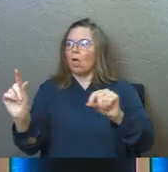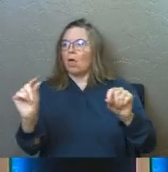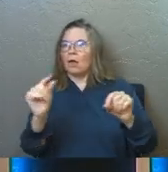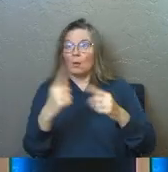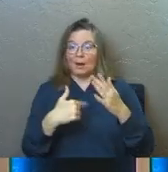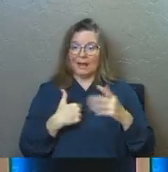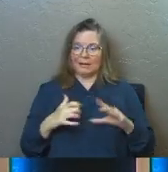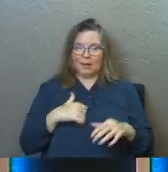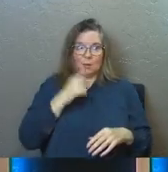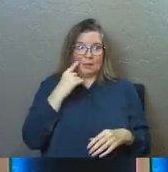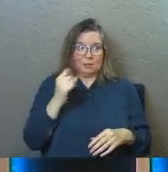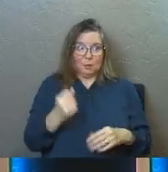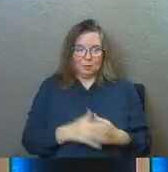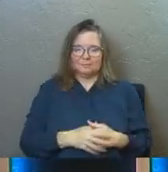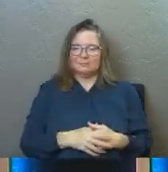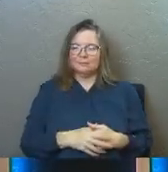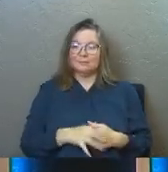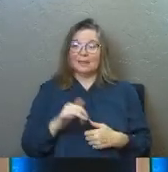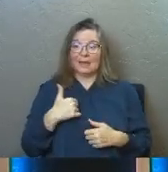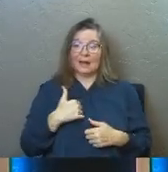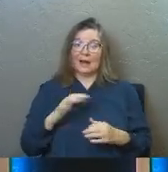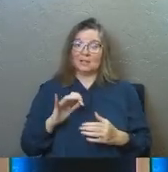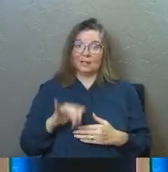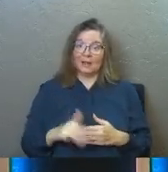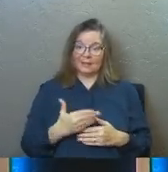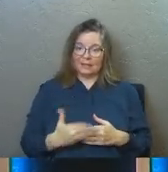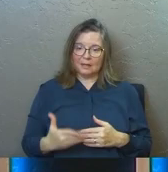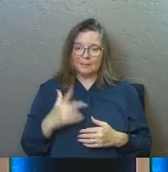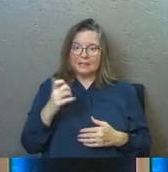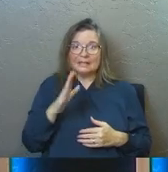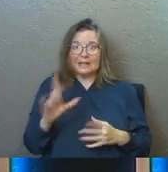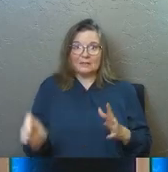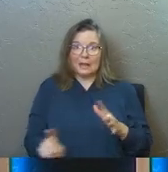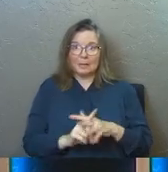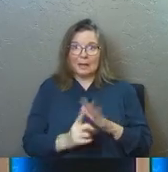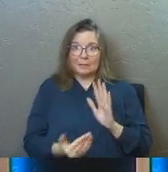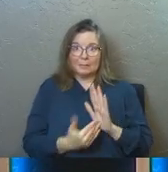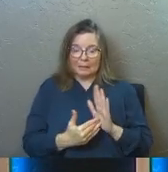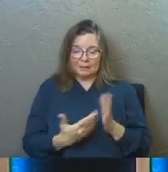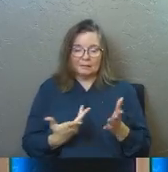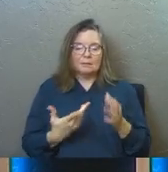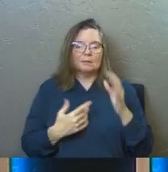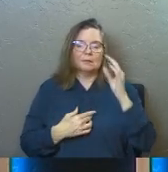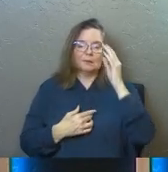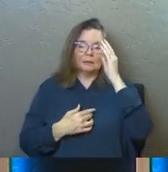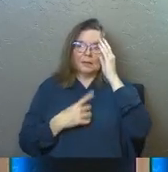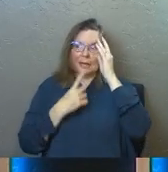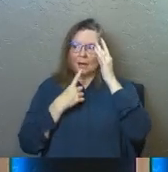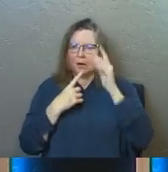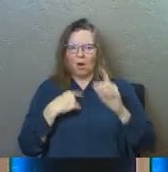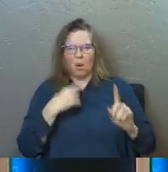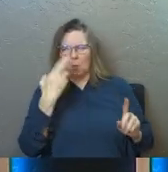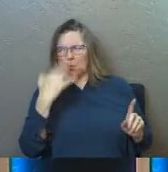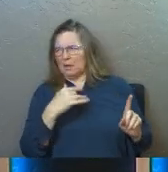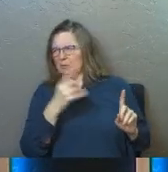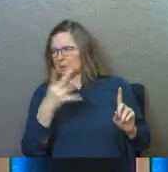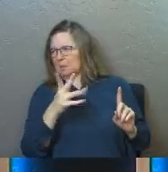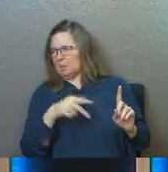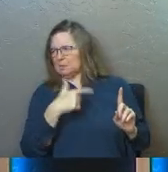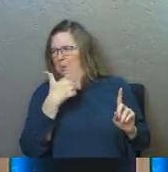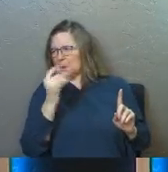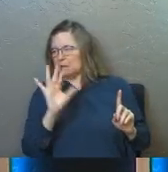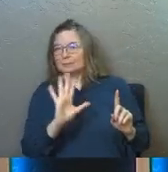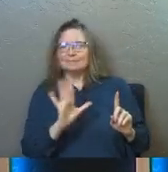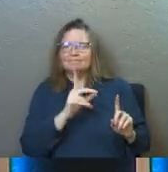of people. I mean, I don't think so, that I had done that thing, right? Because it never came back up to me that way. He didn't tell a bunch of people, oh, Ricky's a terrible person. Don't talk to